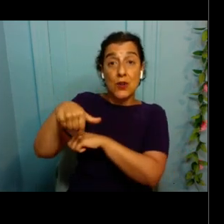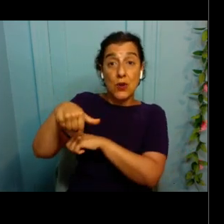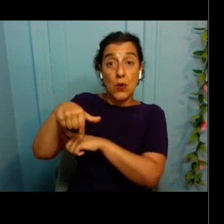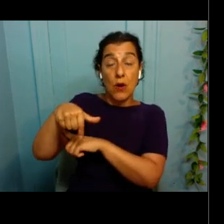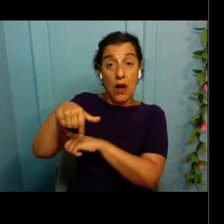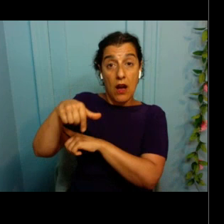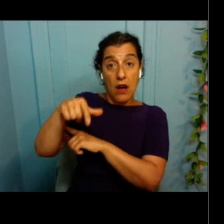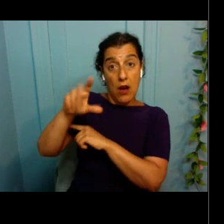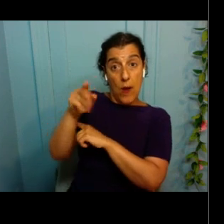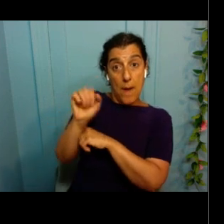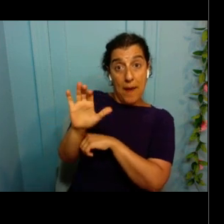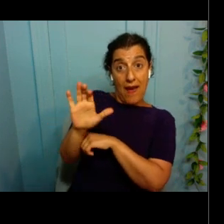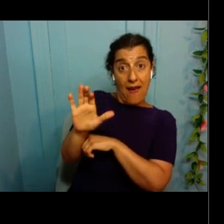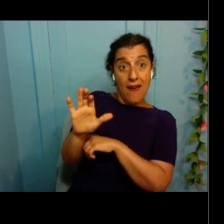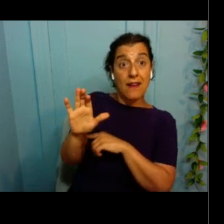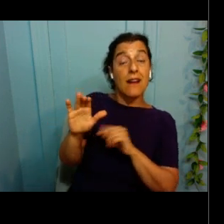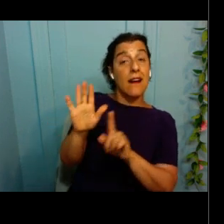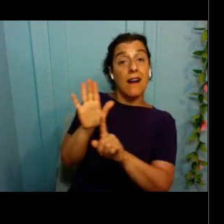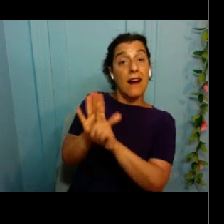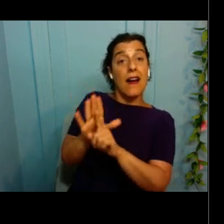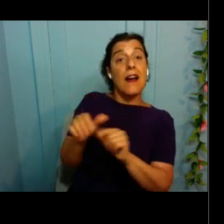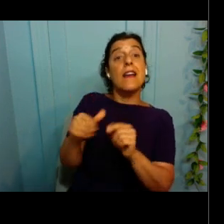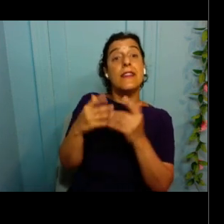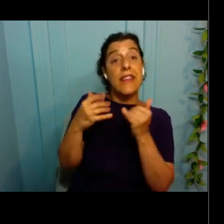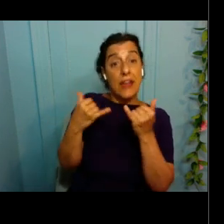official languages of Canada.